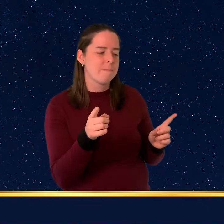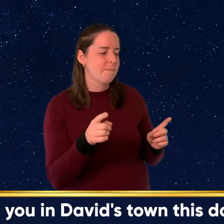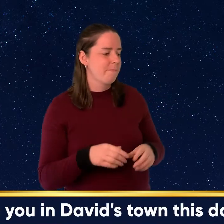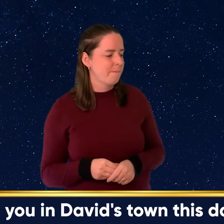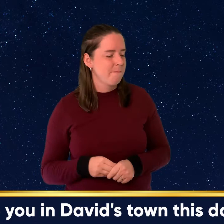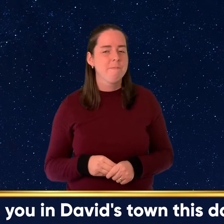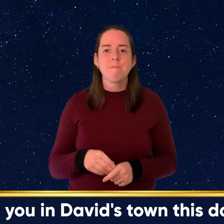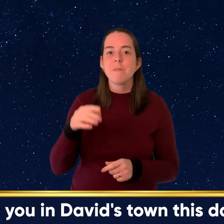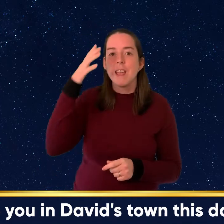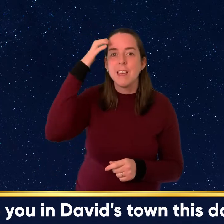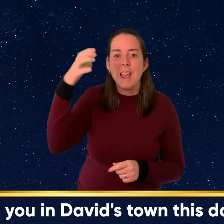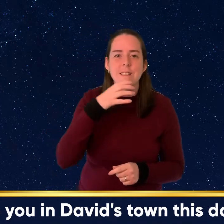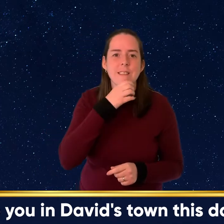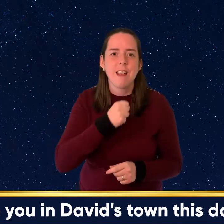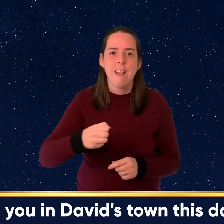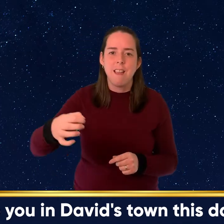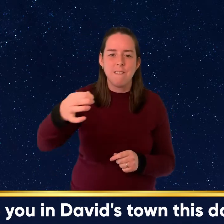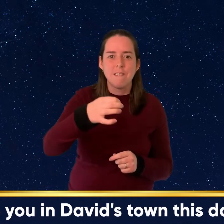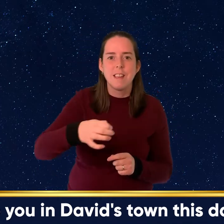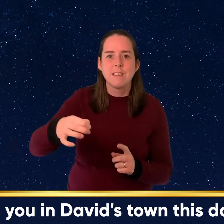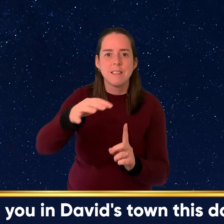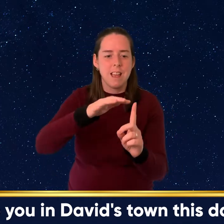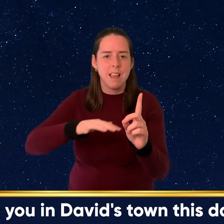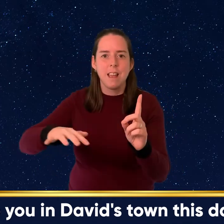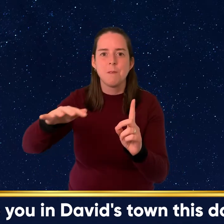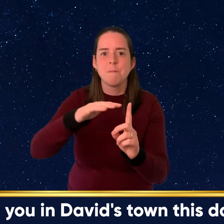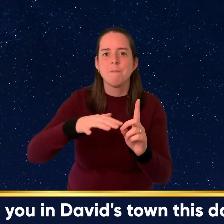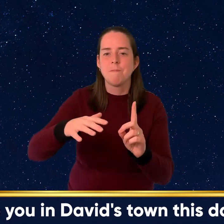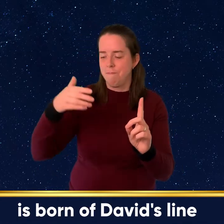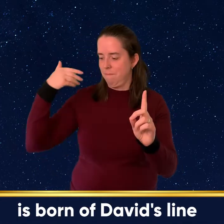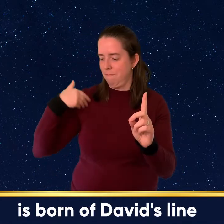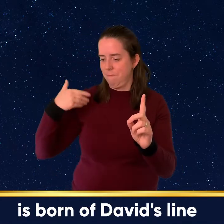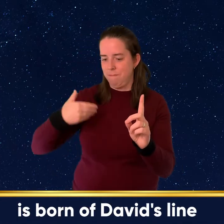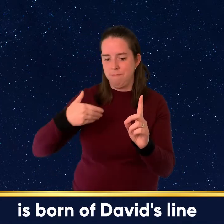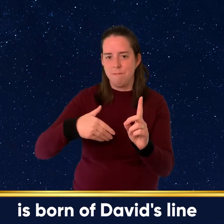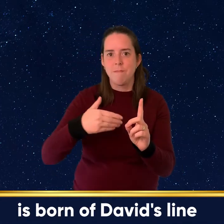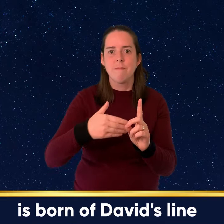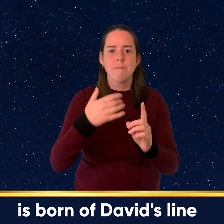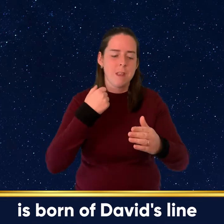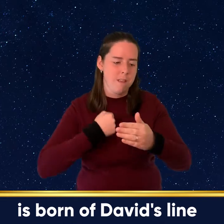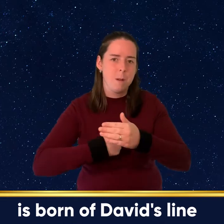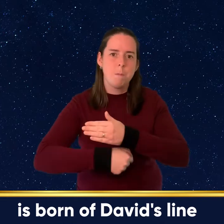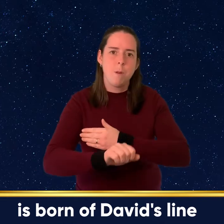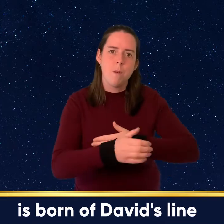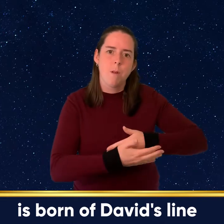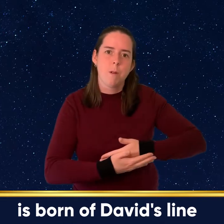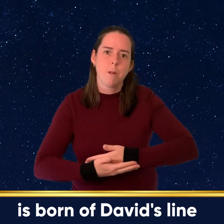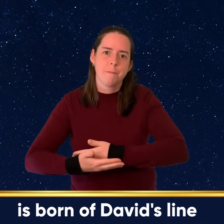mankind. To you in David's town this day is born